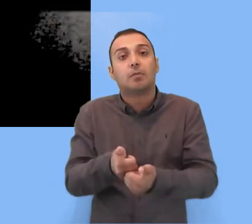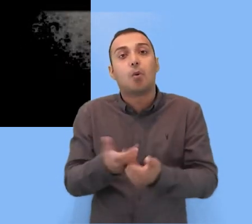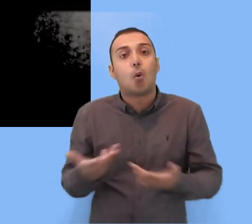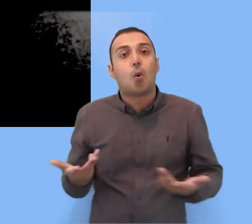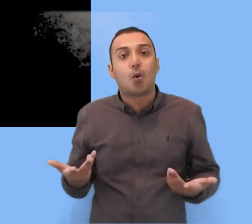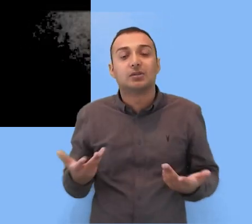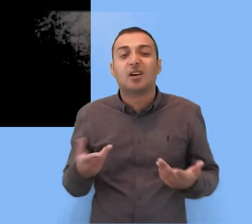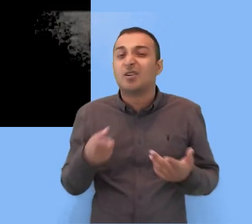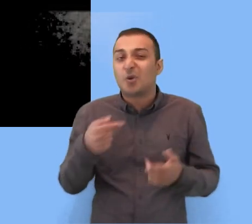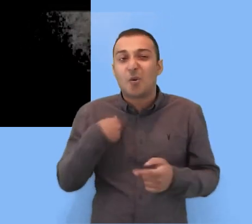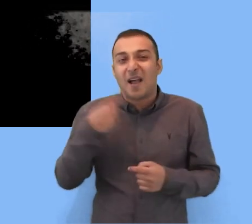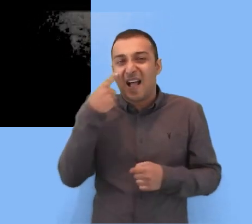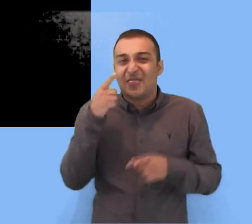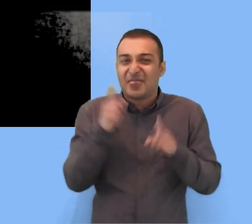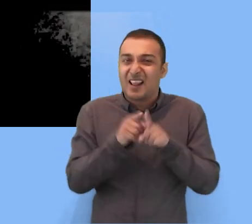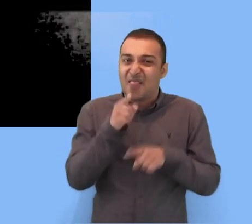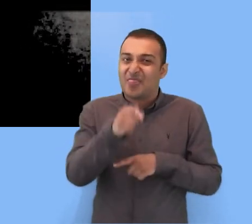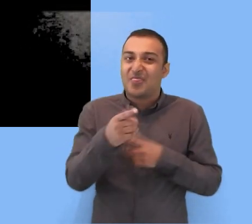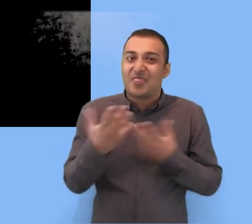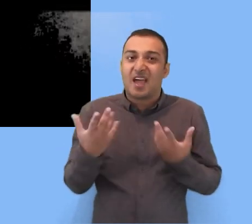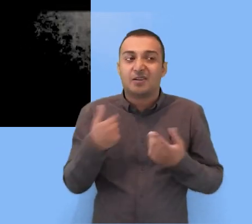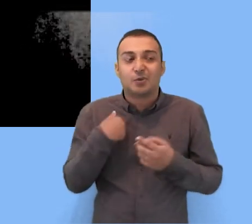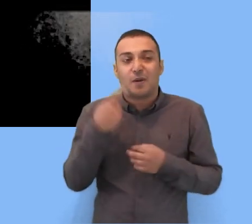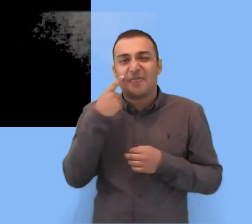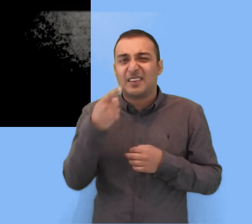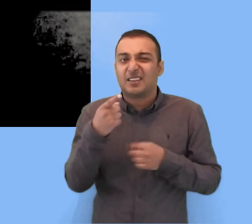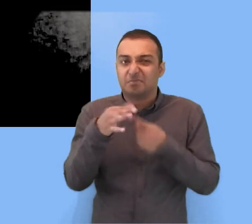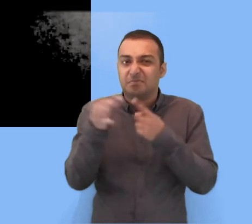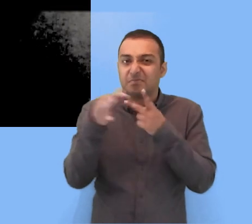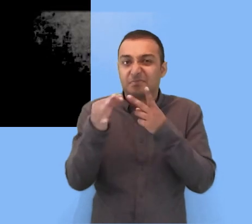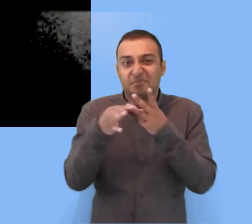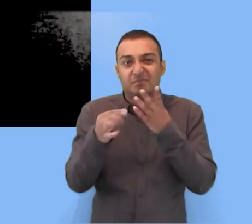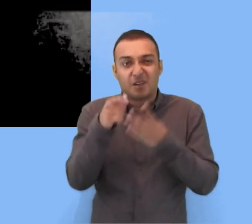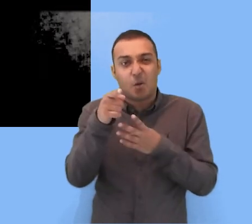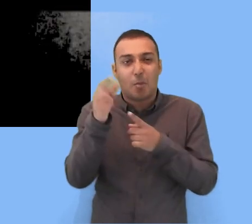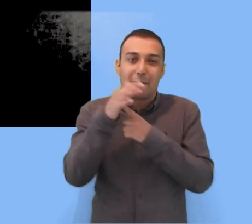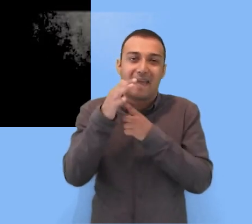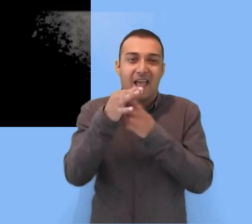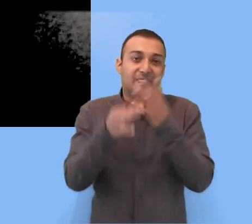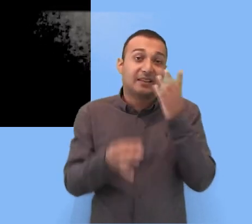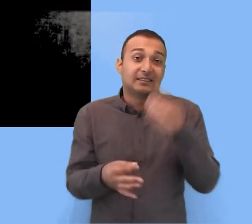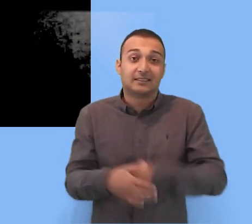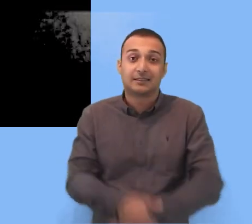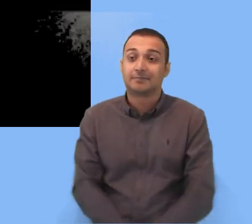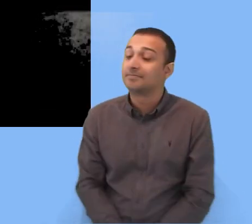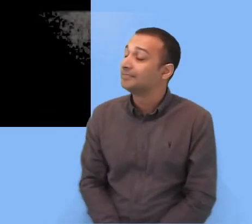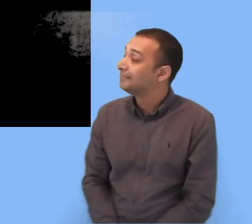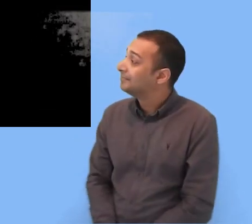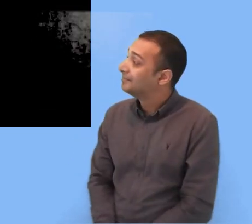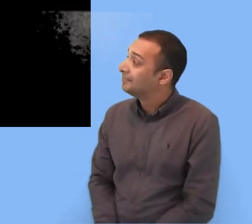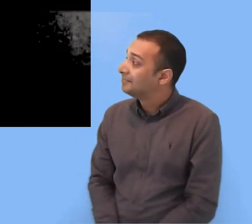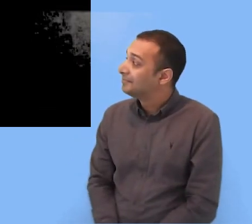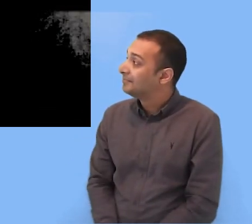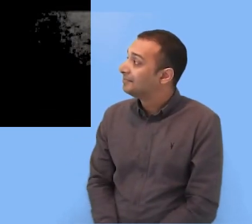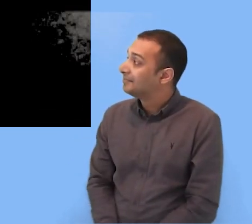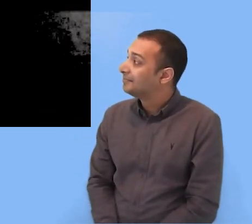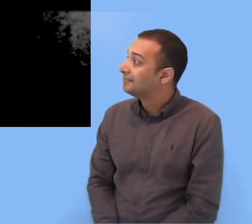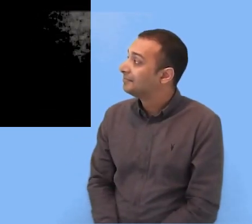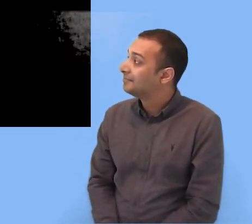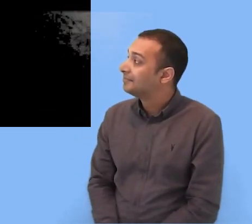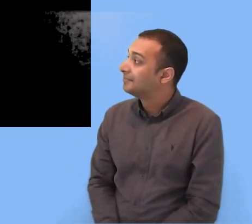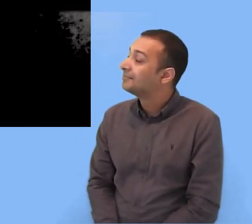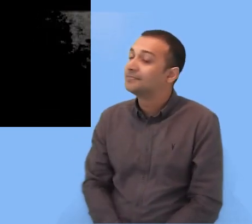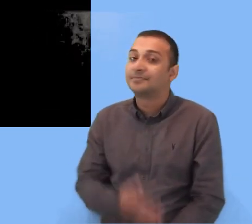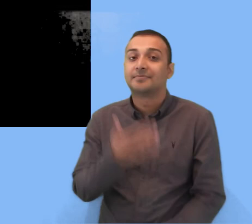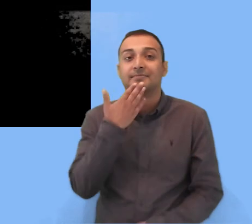yeah, I think that those are a couple of main things that came through. Perfect, thank you. We had another question about solving the